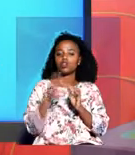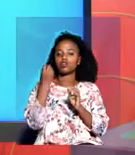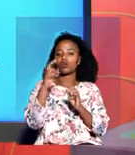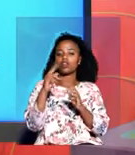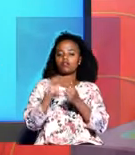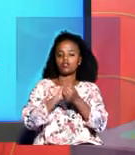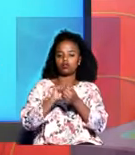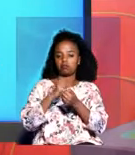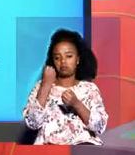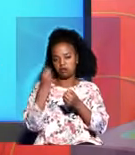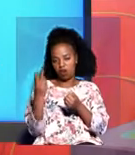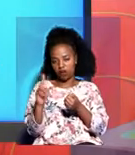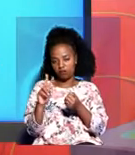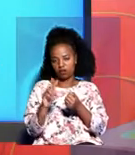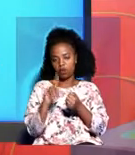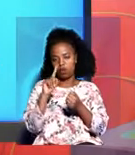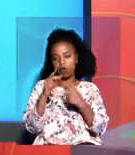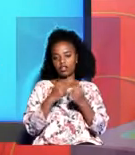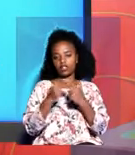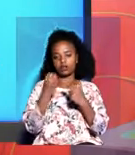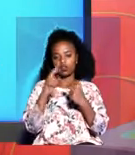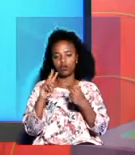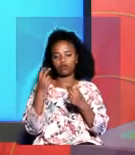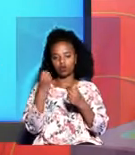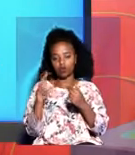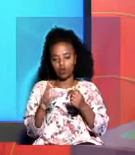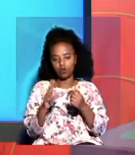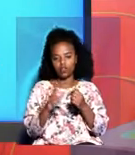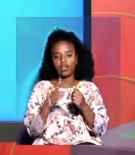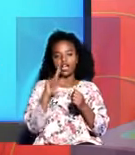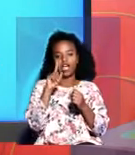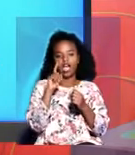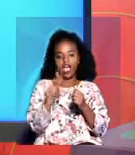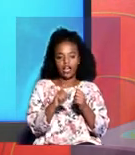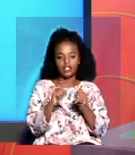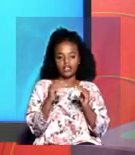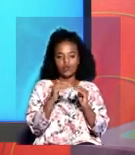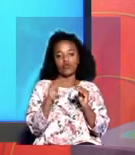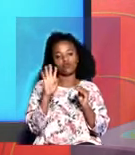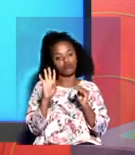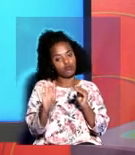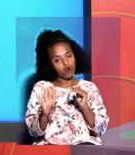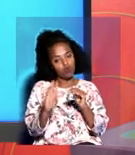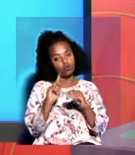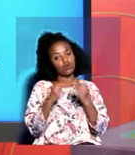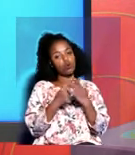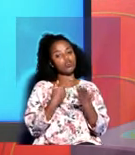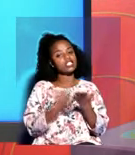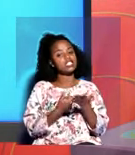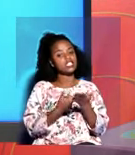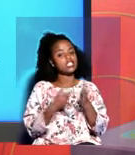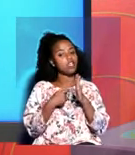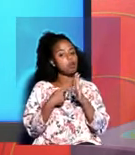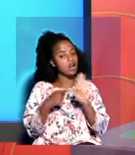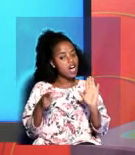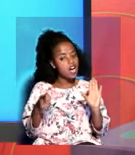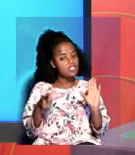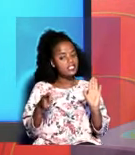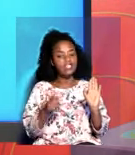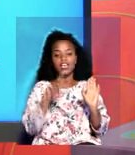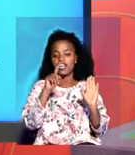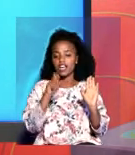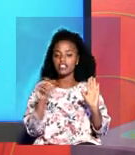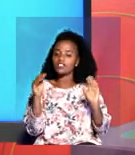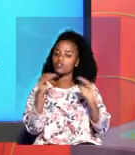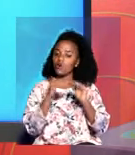x. 1 times 12, 12. 3x equals 12 means x equals to 4. Therefore, this implies x is